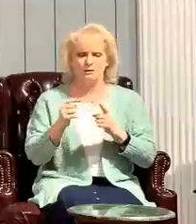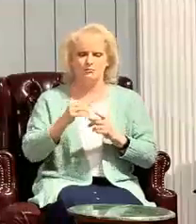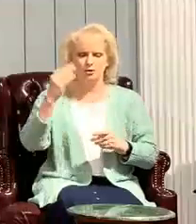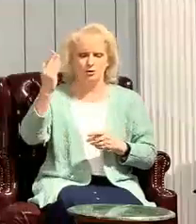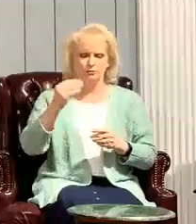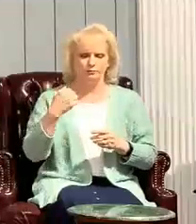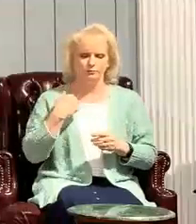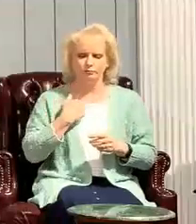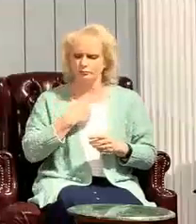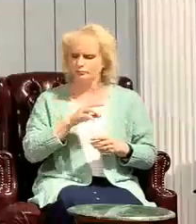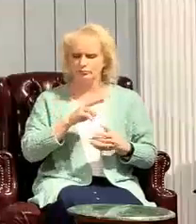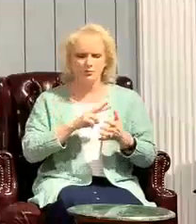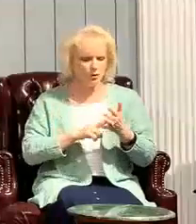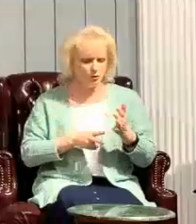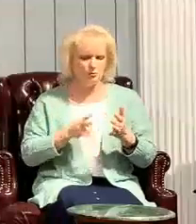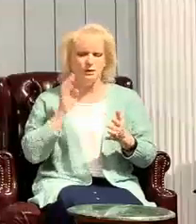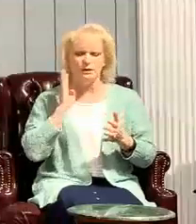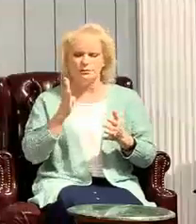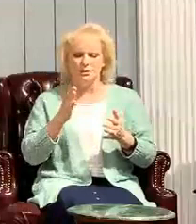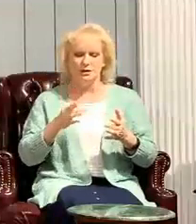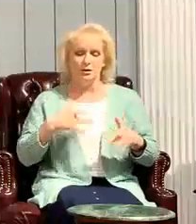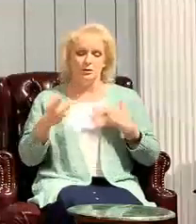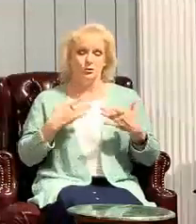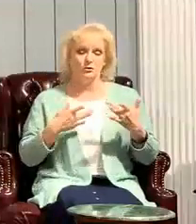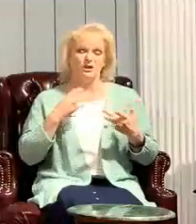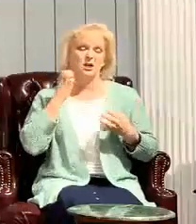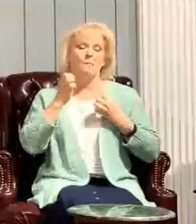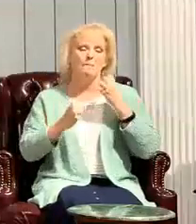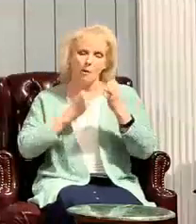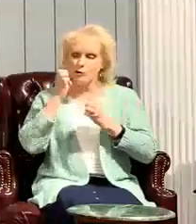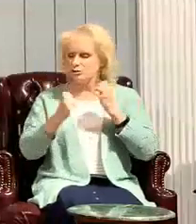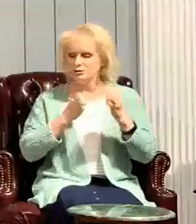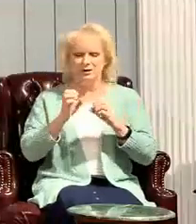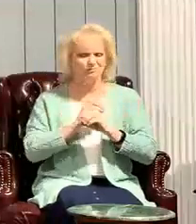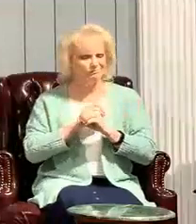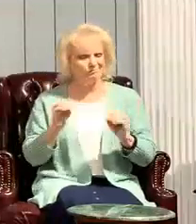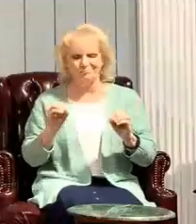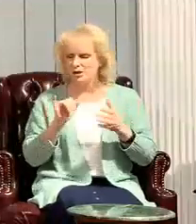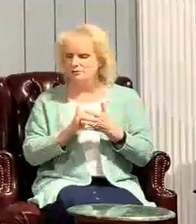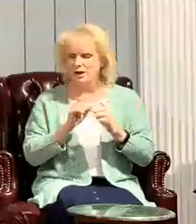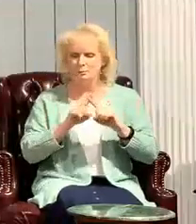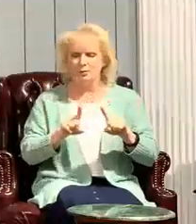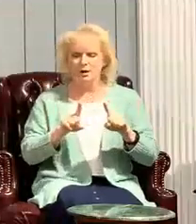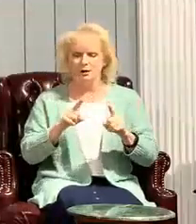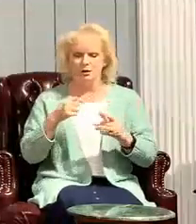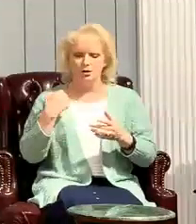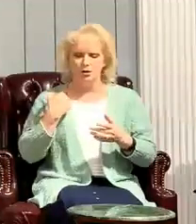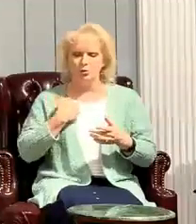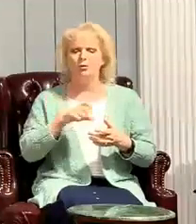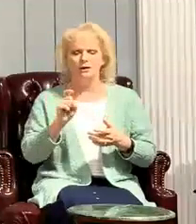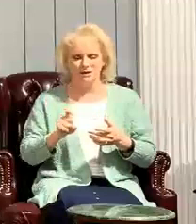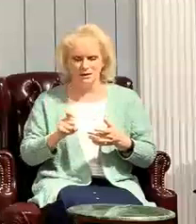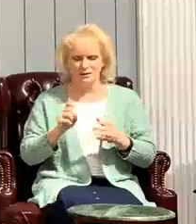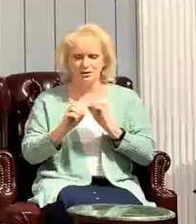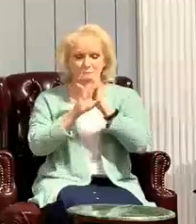We don't need today to be stirred so much emotionally. None of that needs to happen. But what does need to happen is we need to